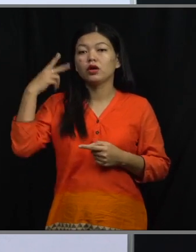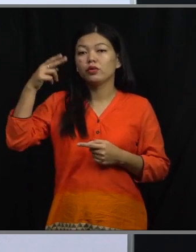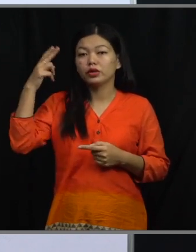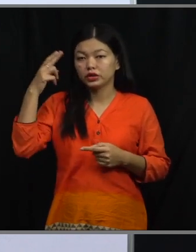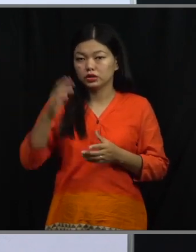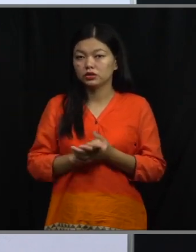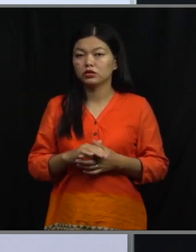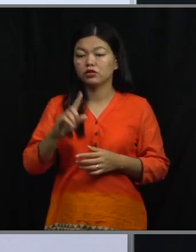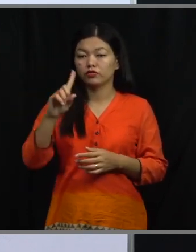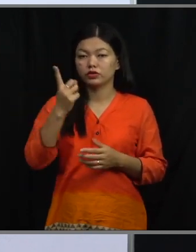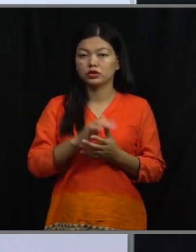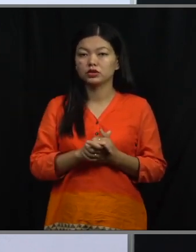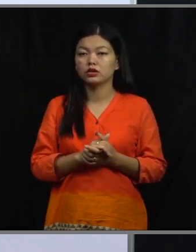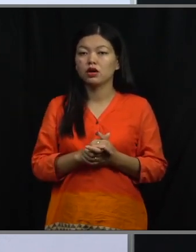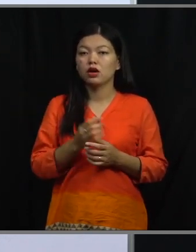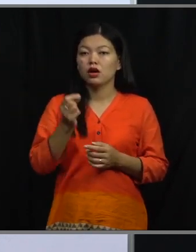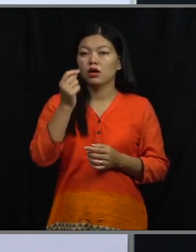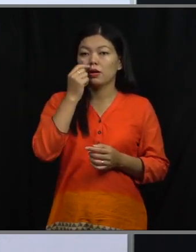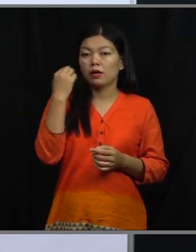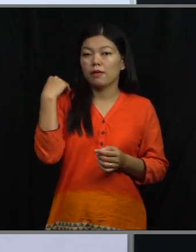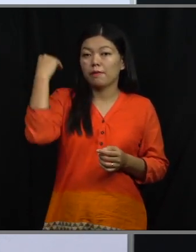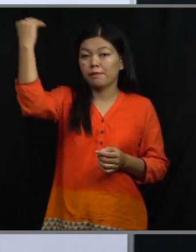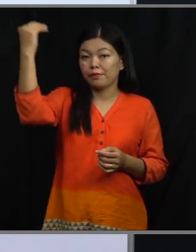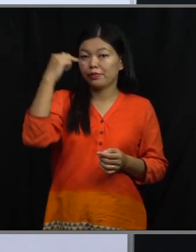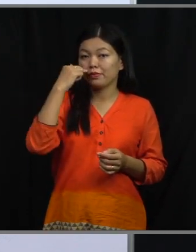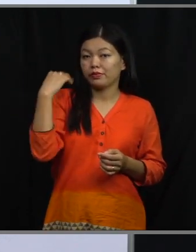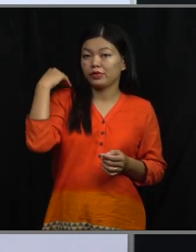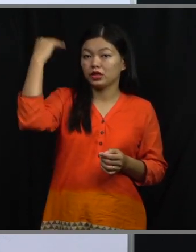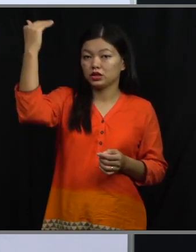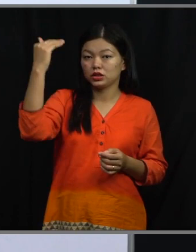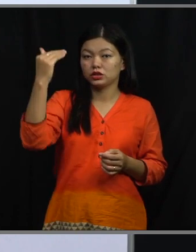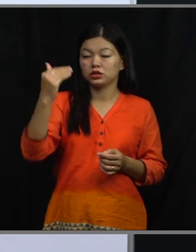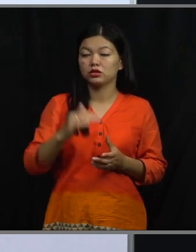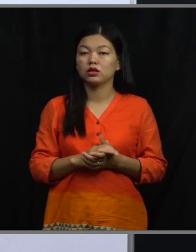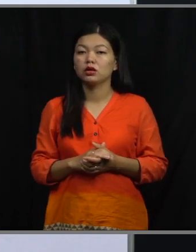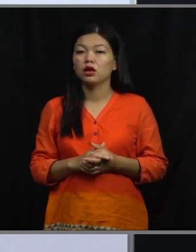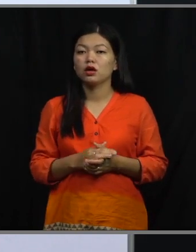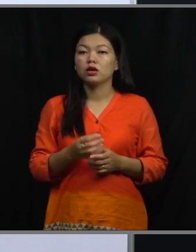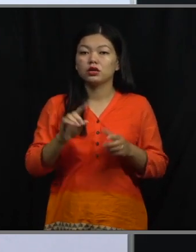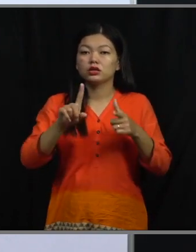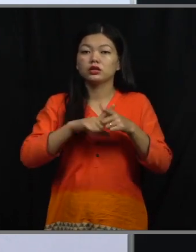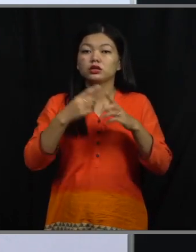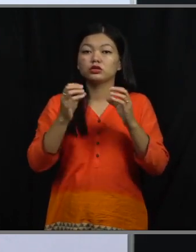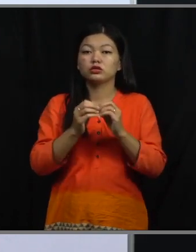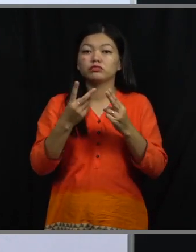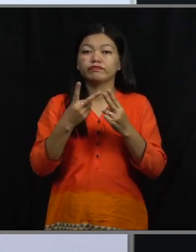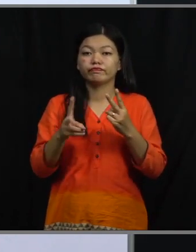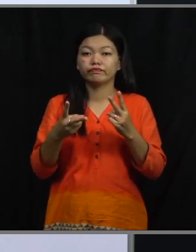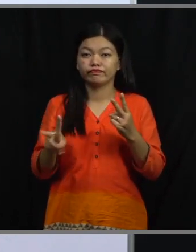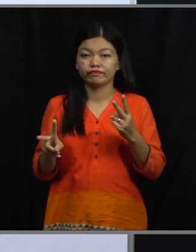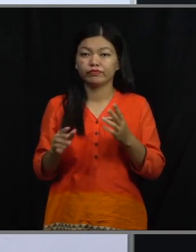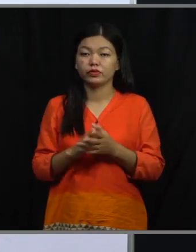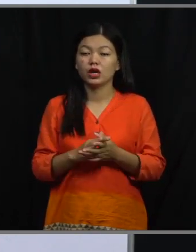of brothers means, you know, sometimes what happens is that in a family, you know, the sons earn